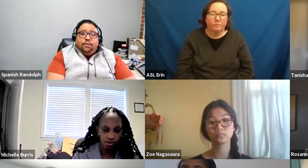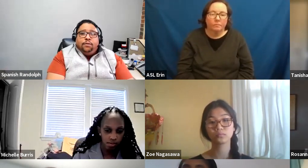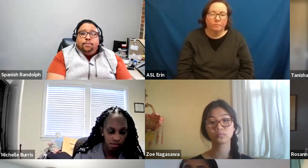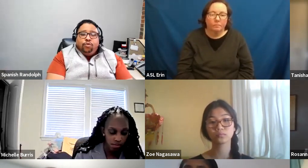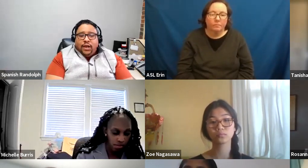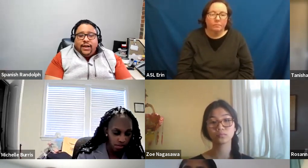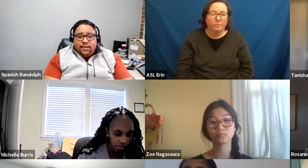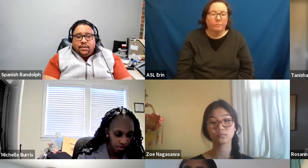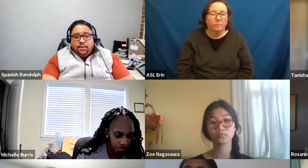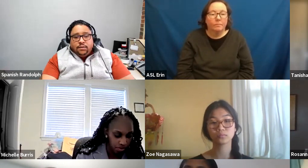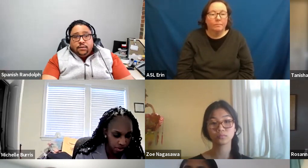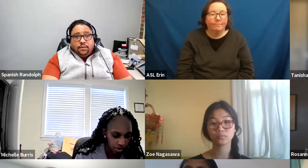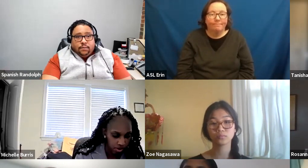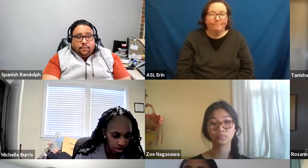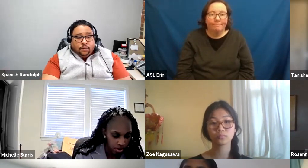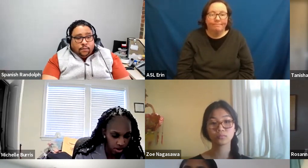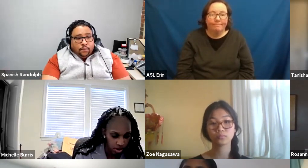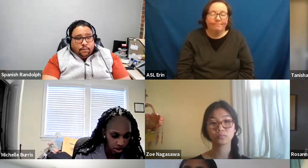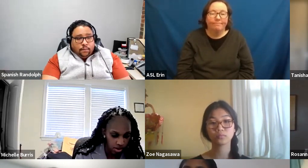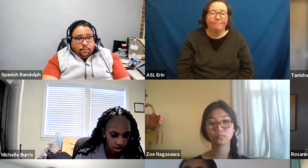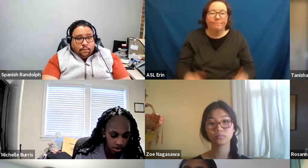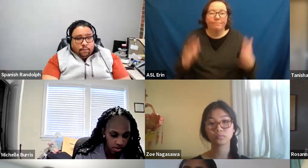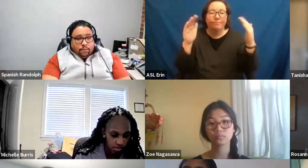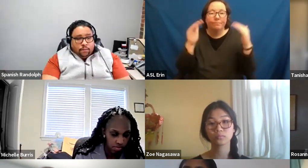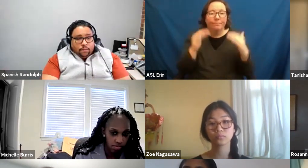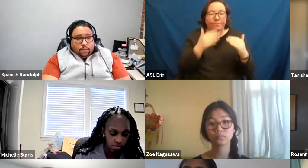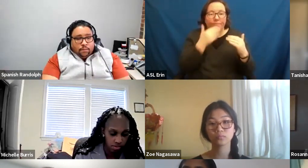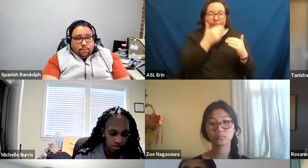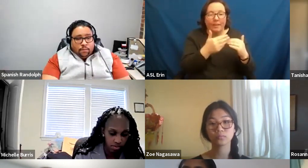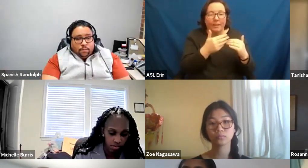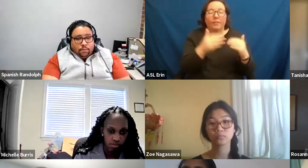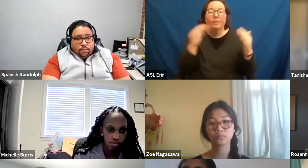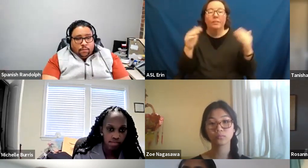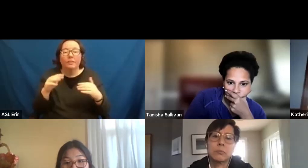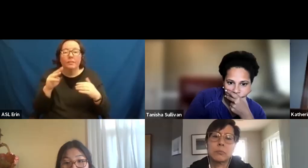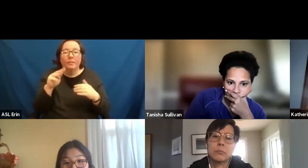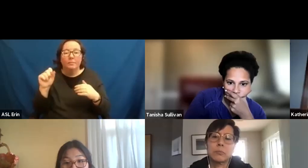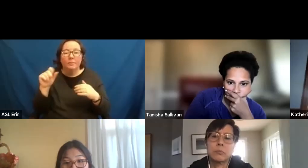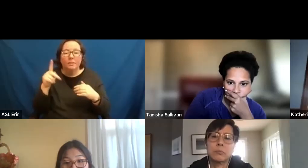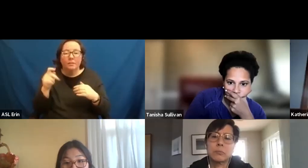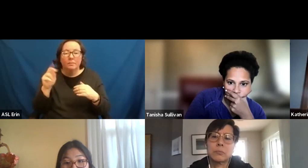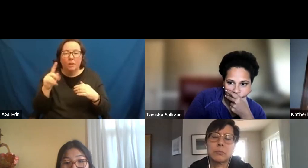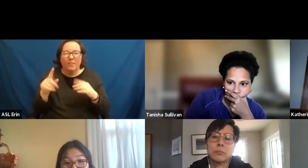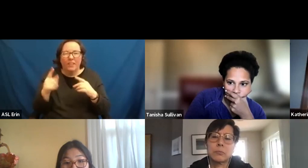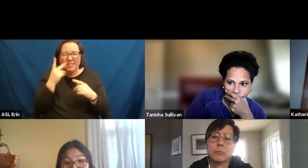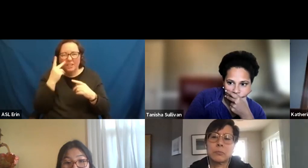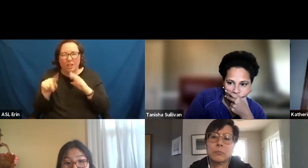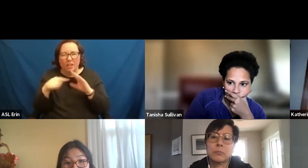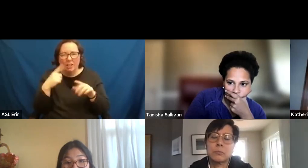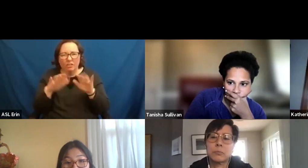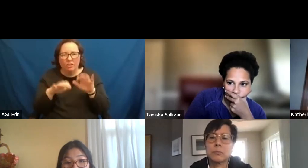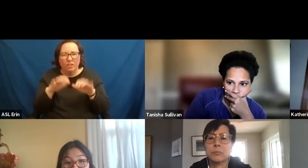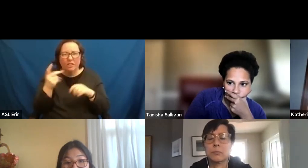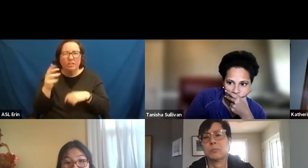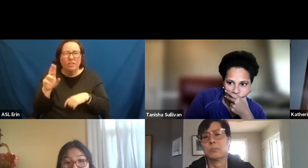www.zoom.com/update. Muchas gracias. Thank you. Ms. Parvex, I understand that Dr. Karlenberg may